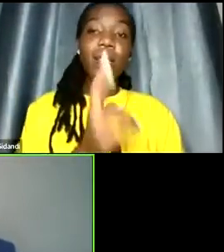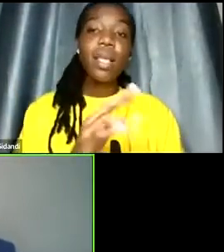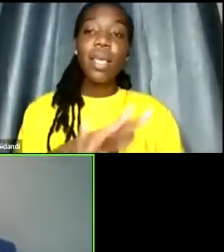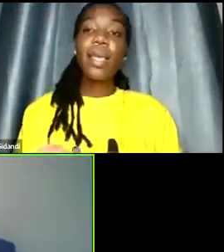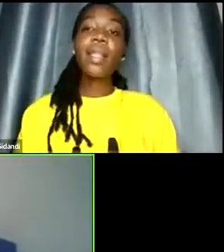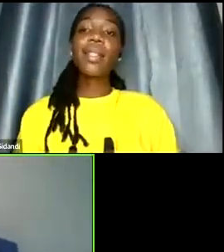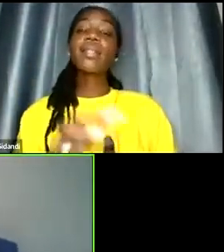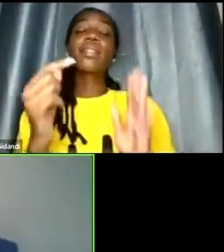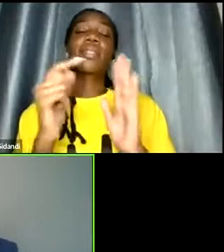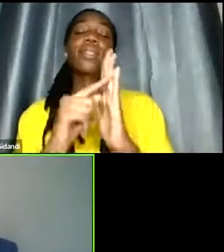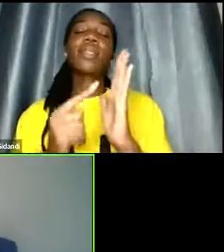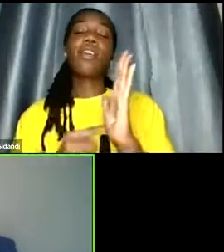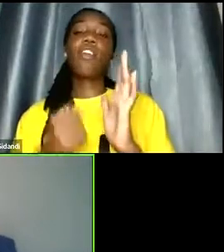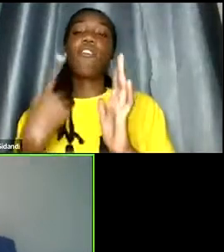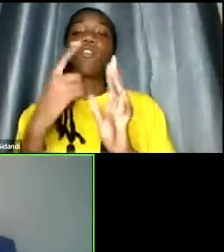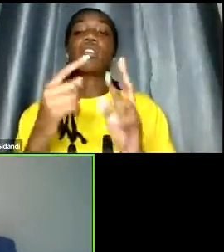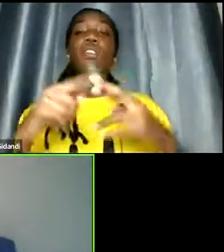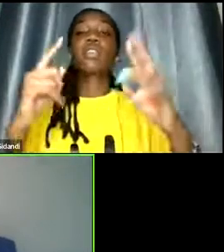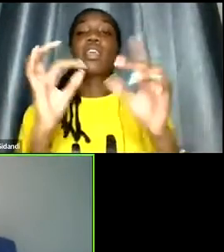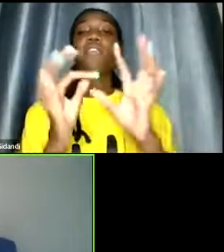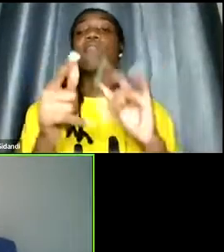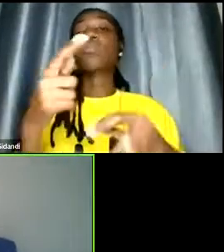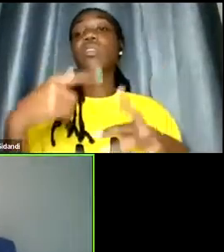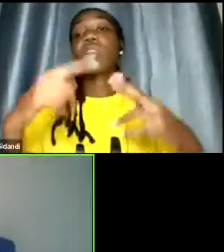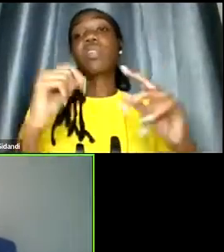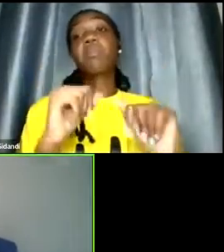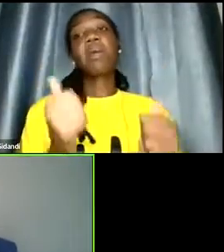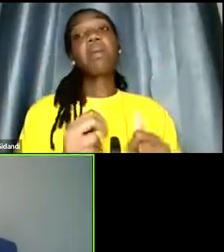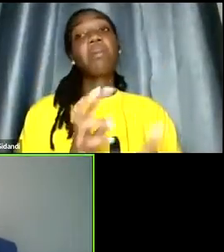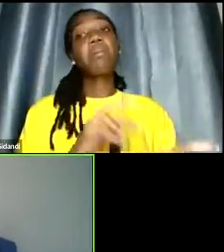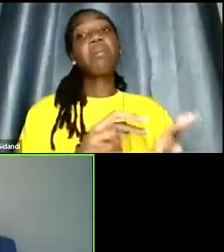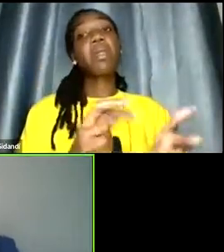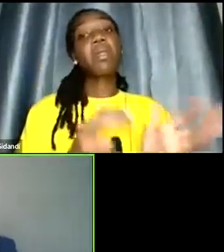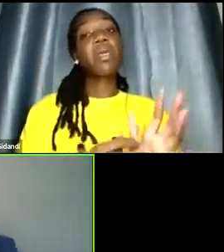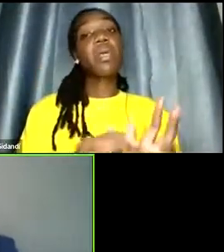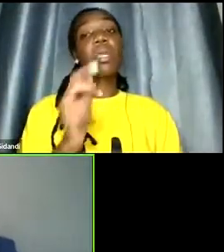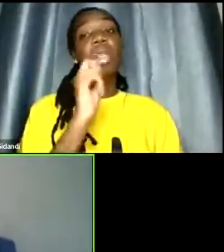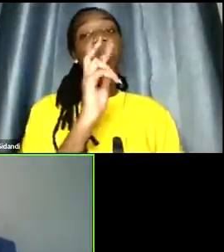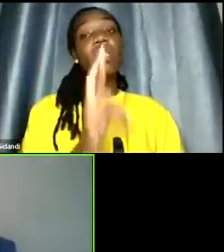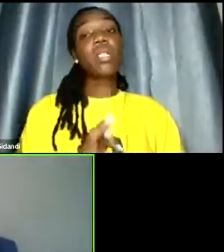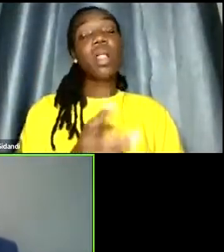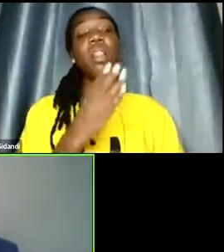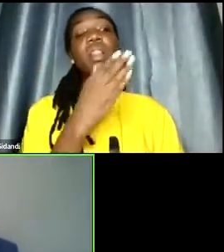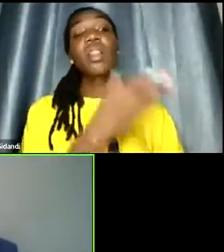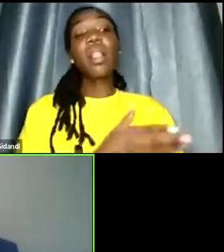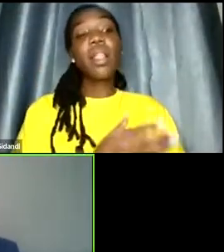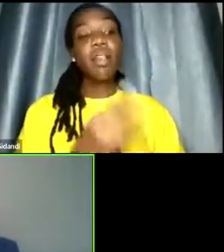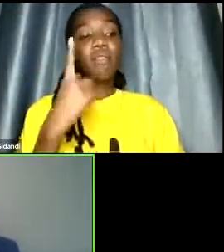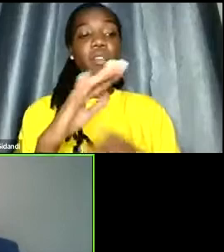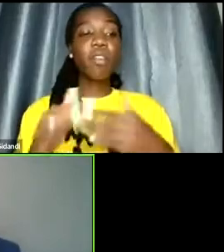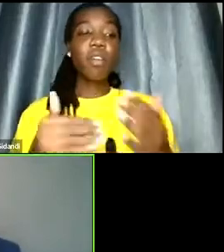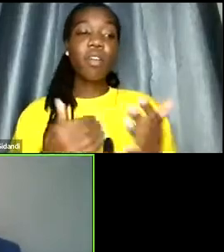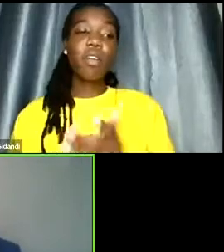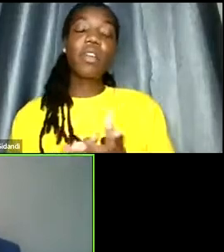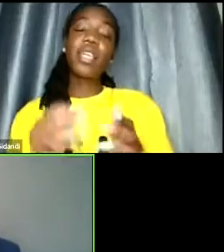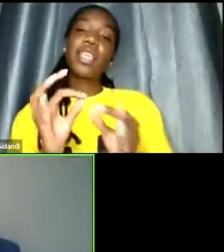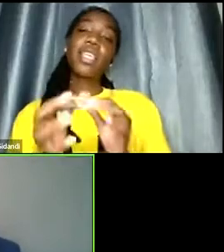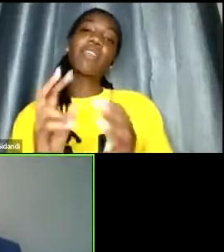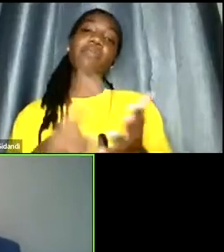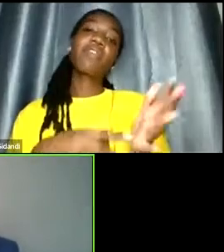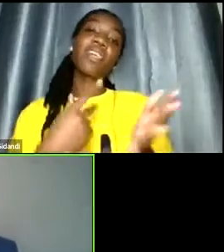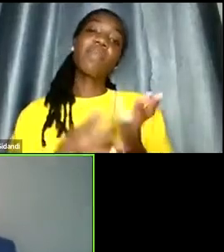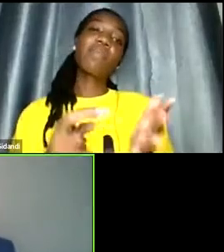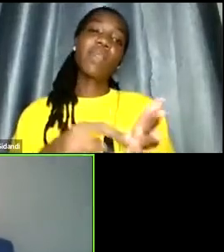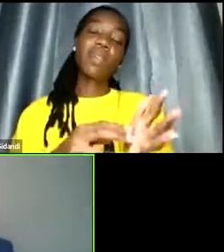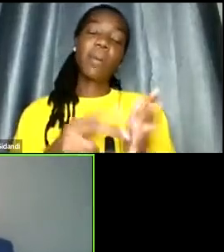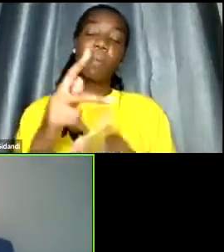success. You've not succeeded, the results are there for all to see. And if that continues, you're put on PIP, eventually you're exited. You might